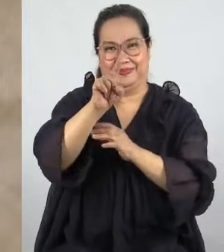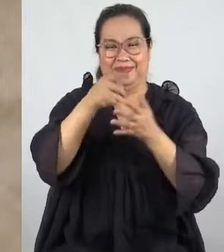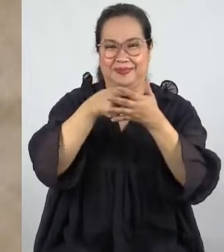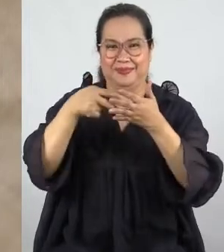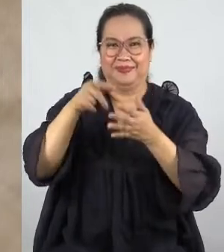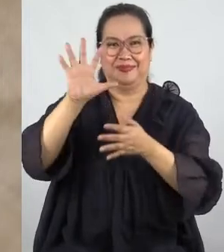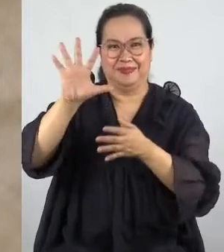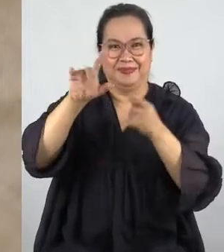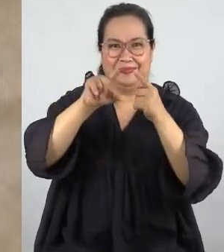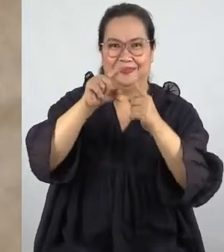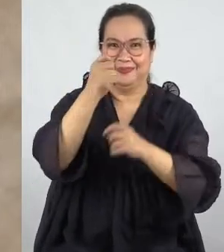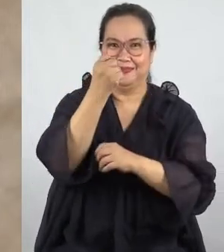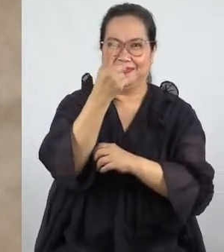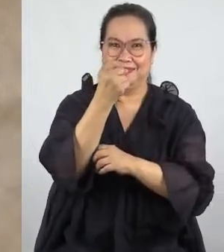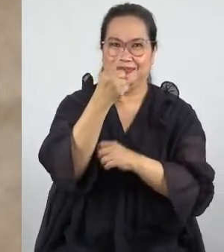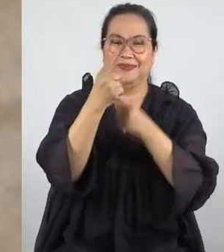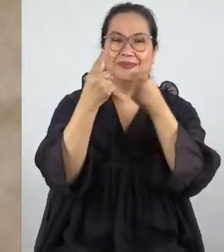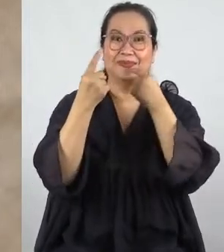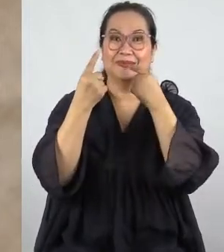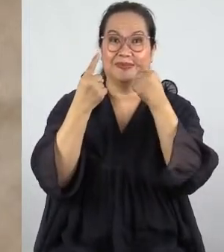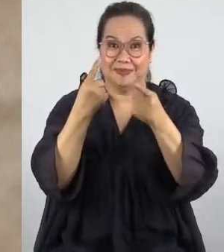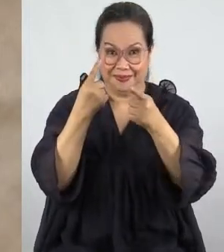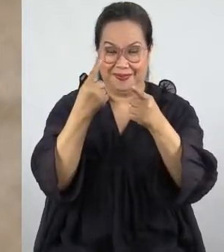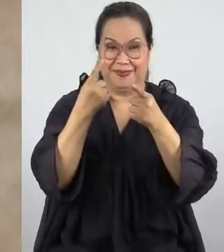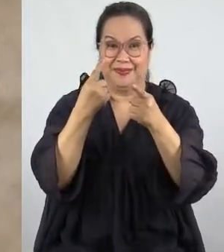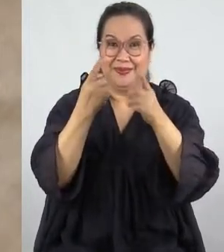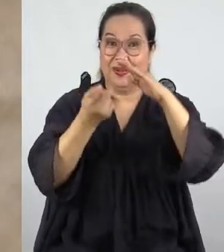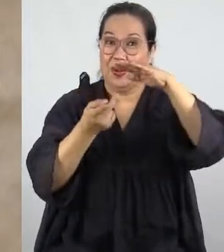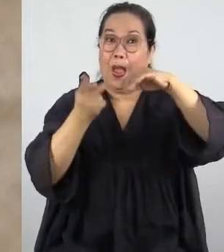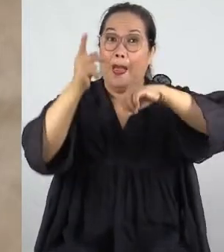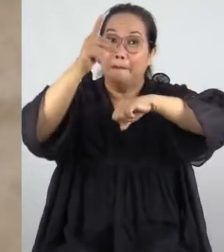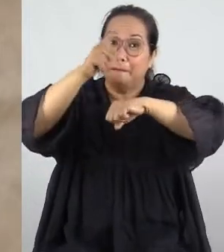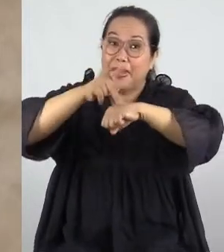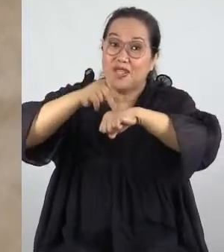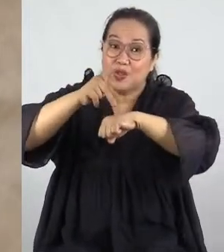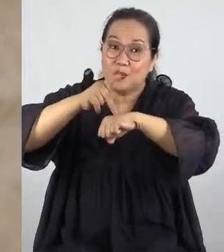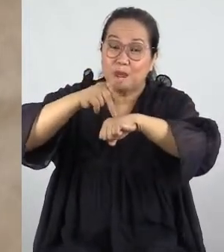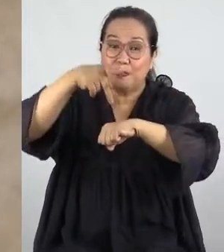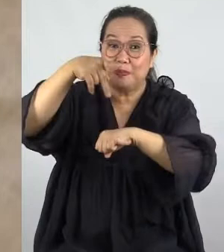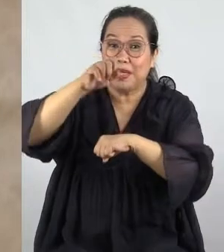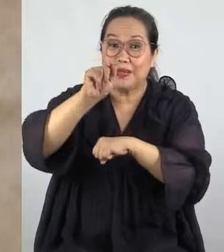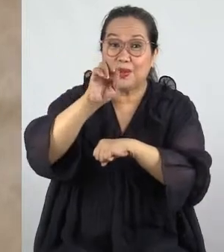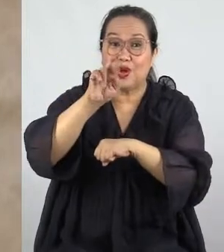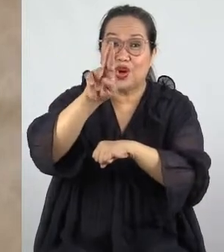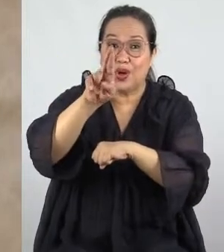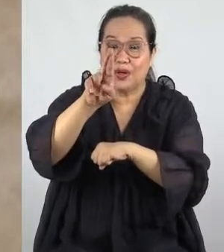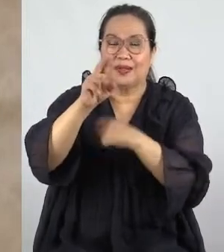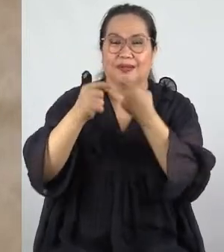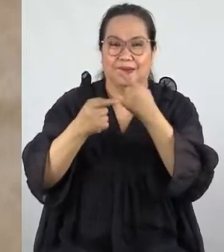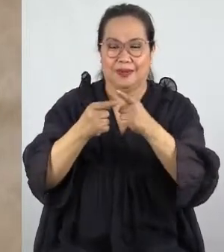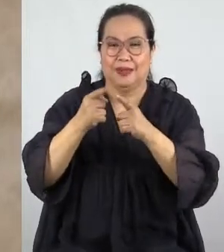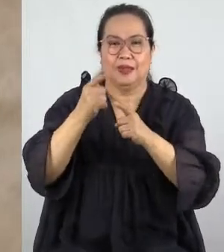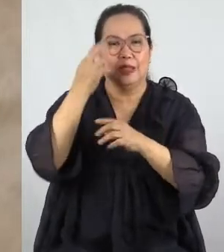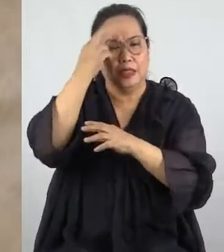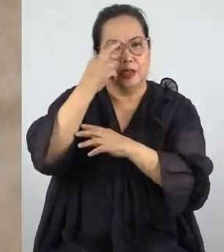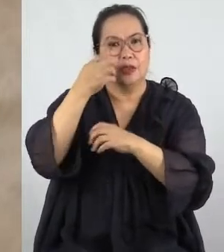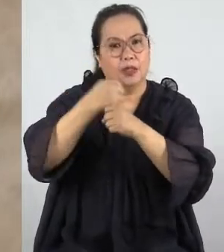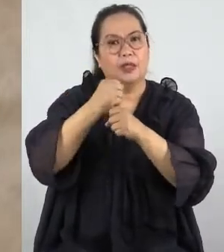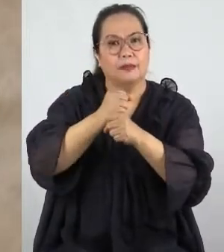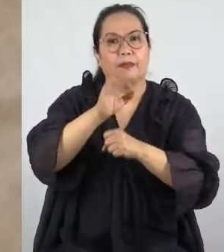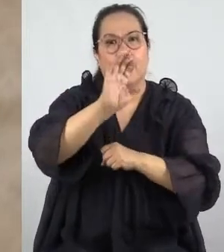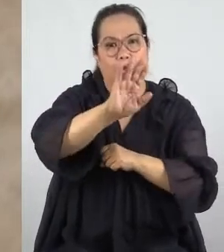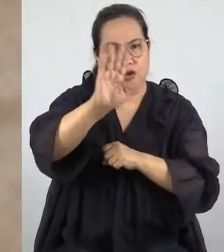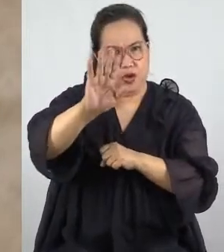verses 5 to 11. Ang sabi ni Pedro, for this very reason, make